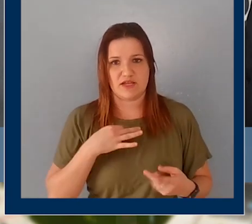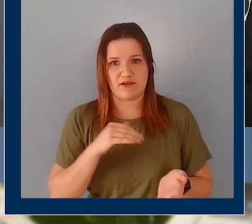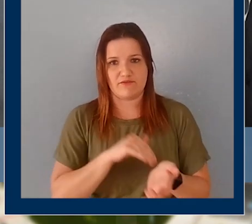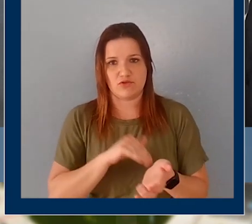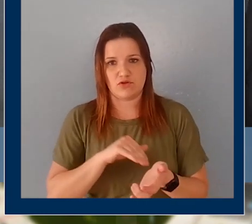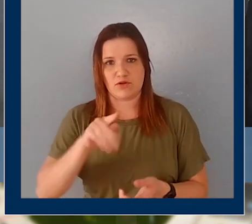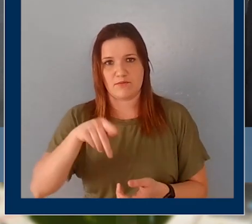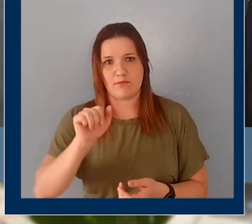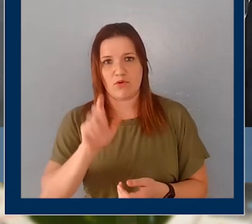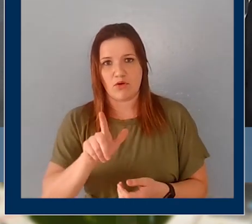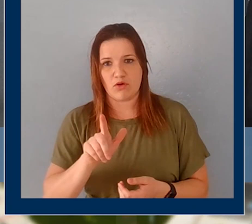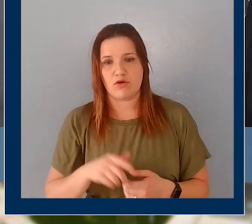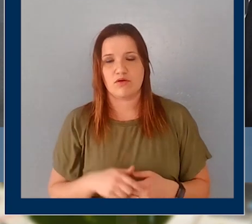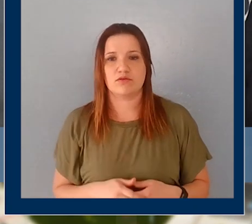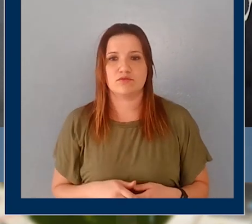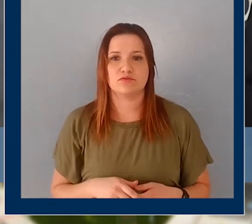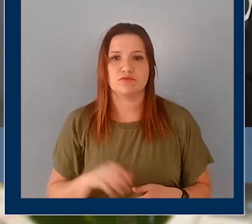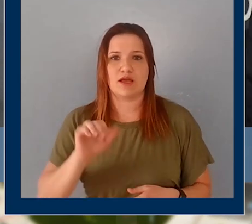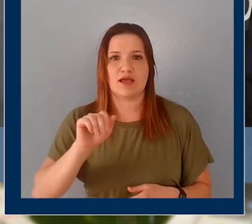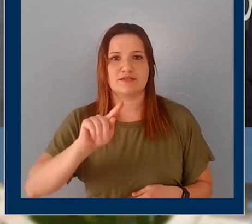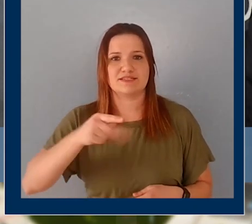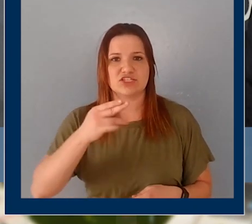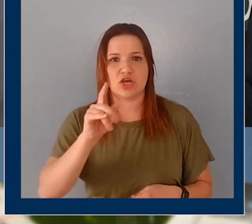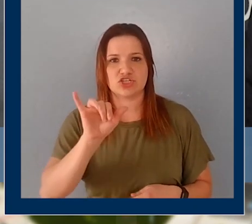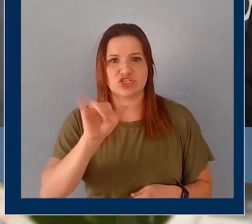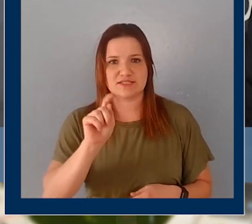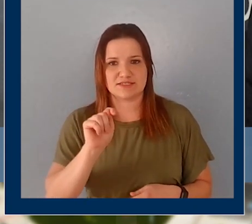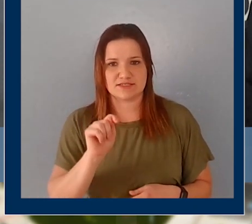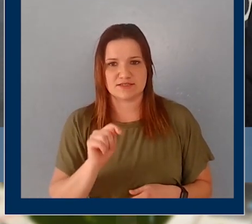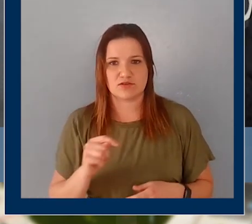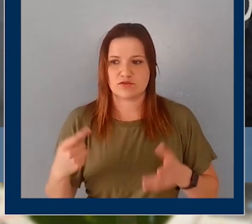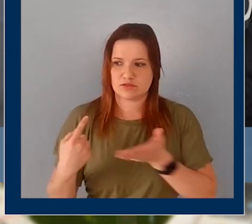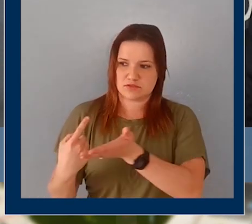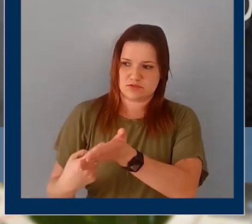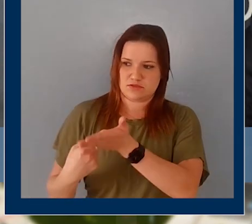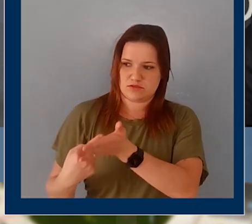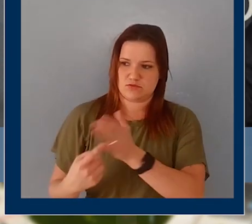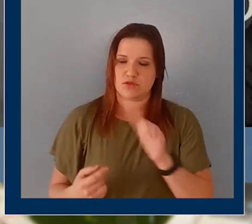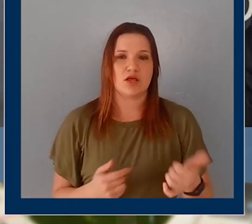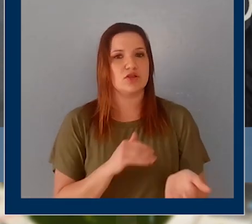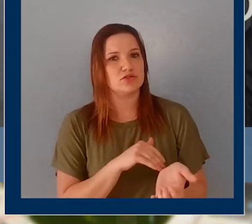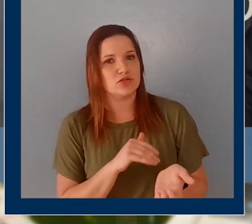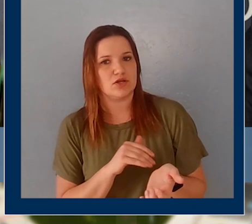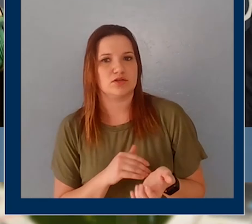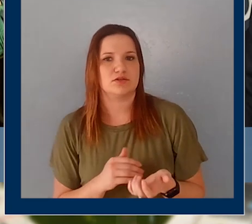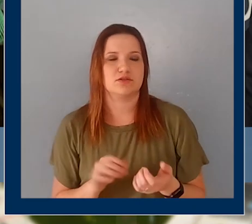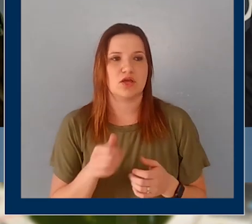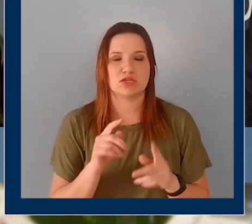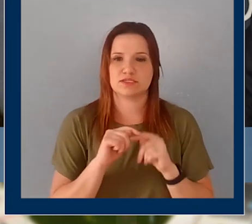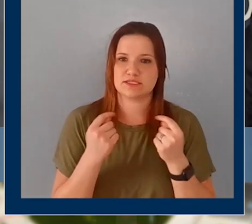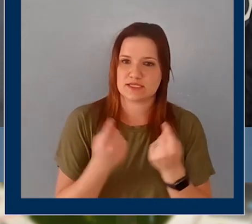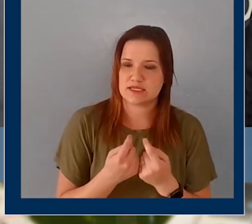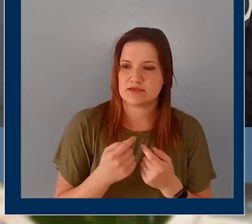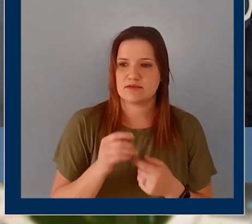to inform various entities. The California Department of Public Health is the first entity that is essentially informing the